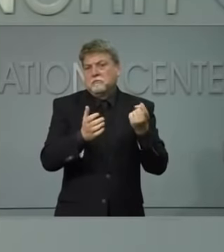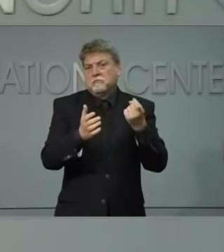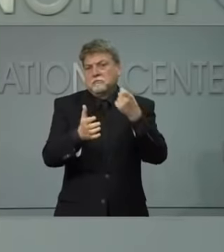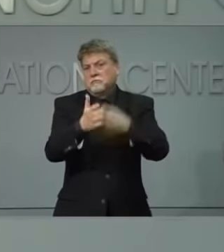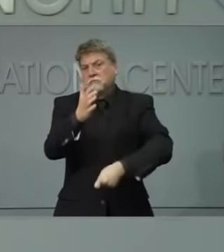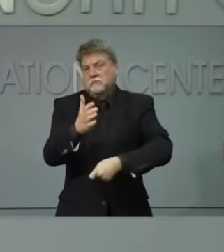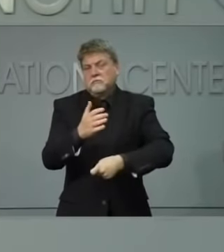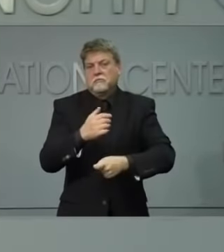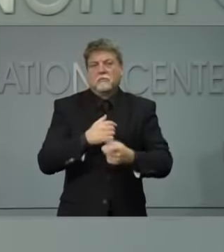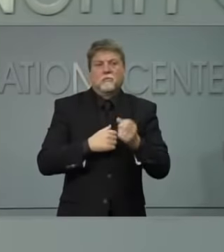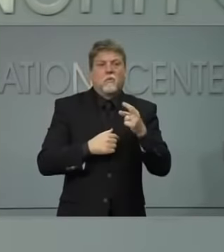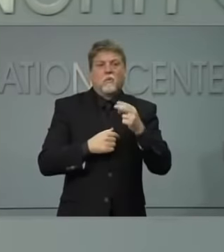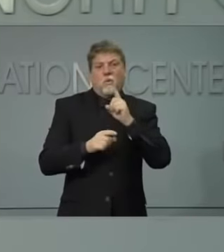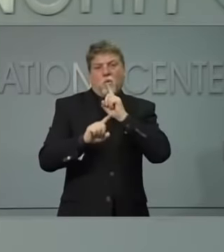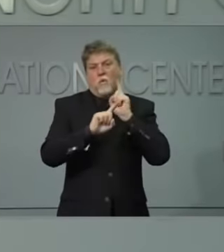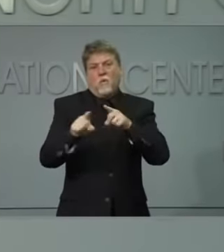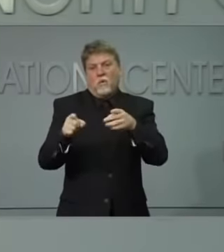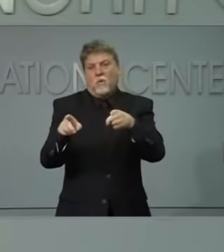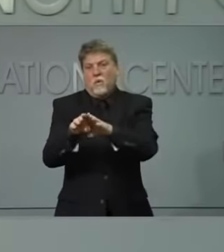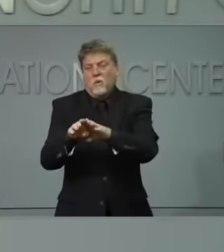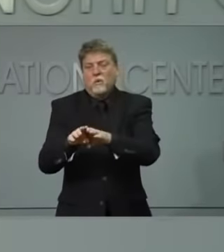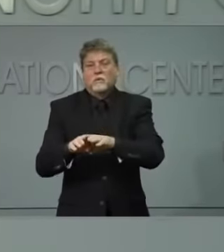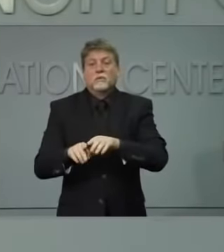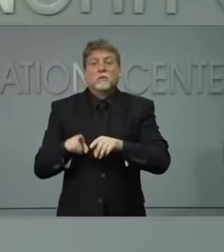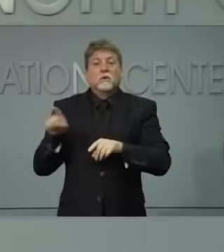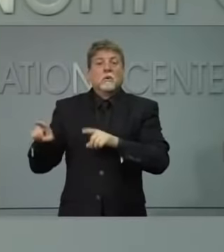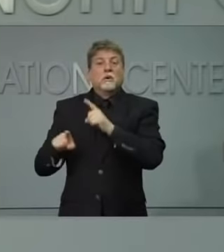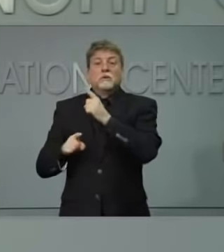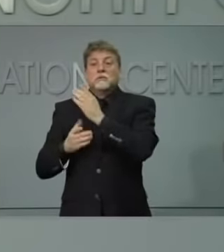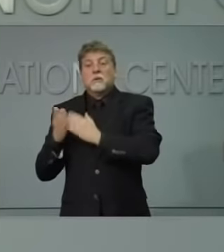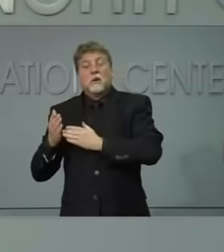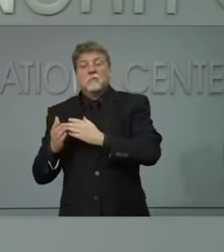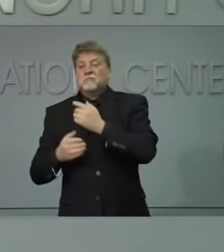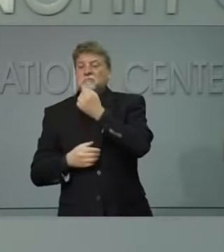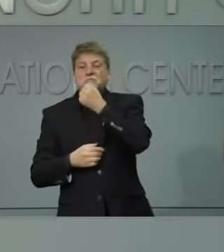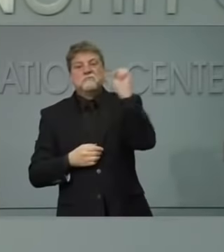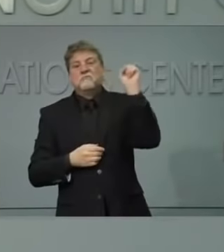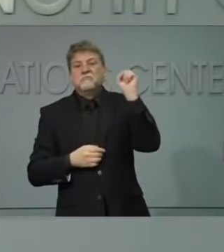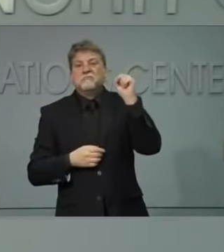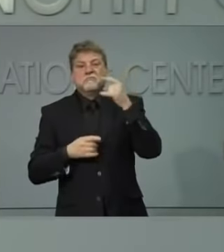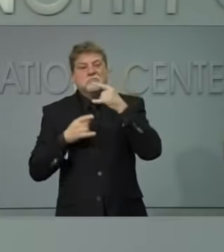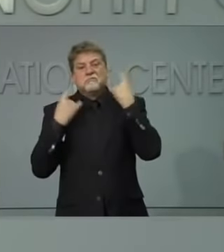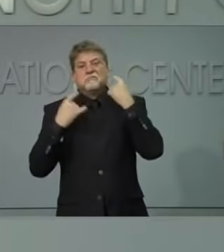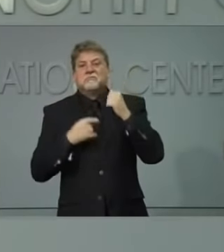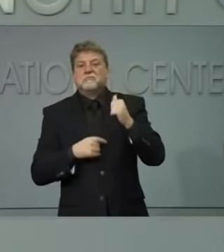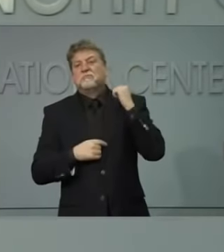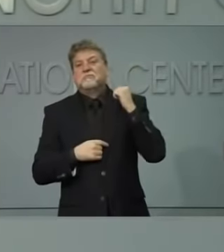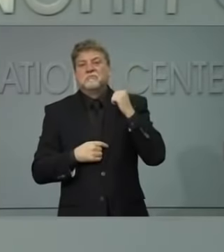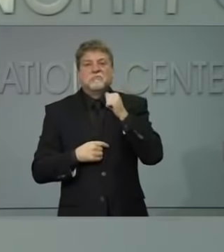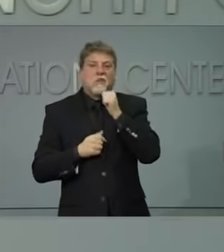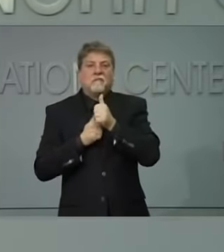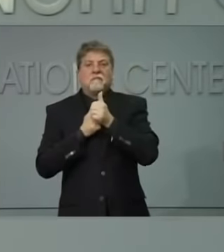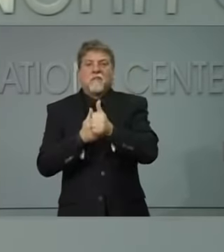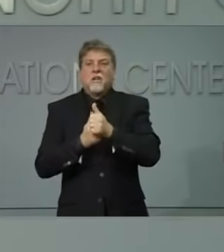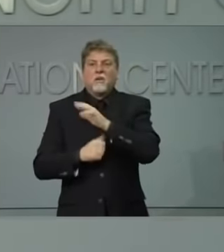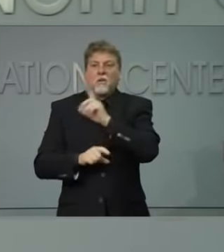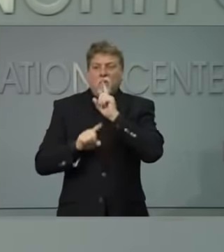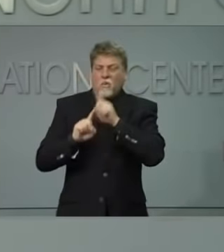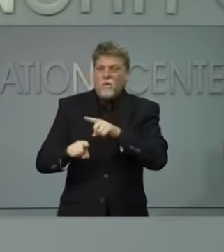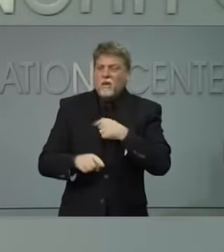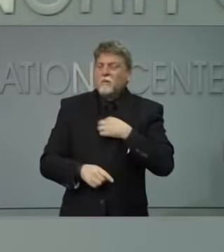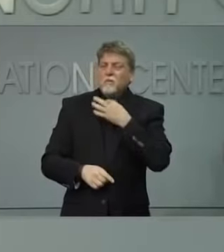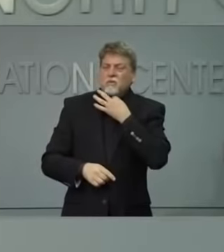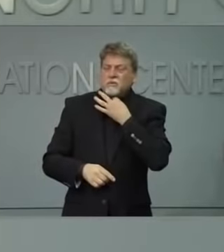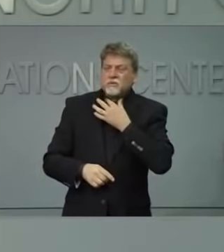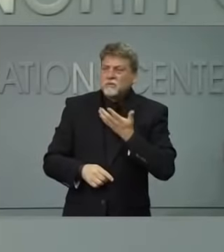They don't want to have to do closures, but we have heard from people, we have seen pictures of people clearly not complying. So I guess as we see these hospitalizations